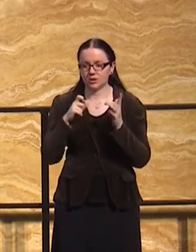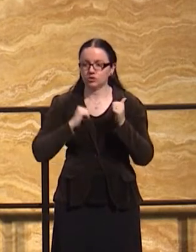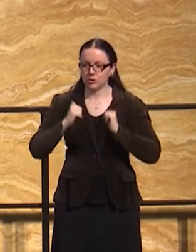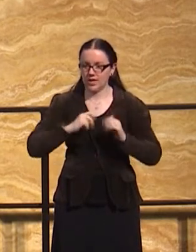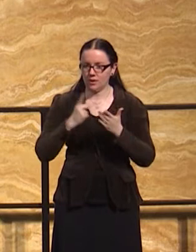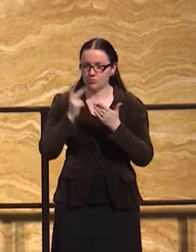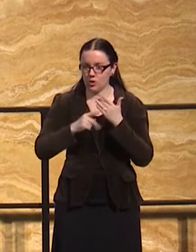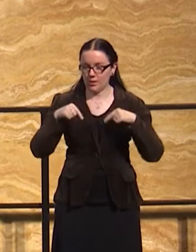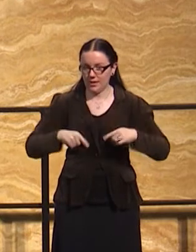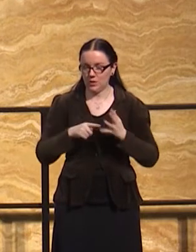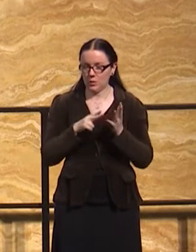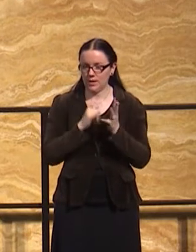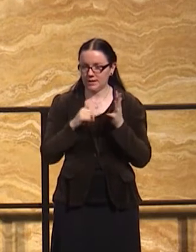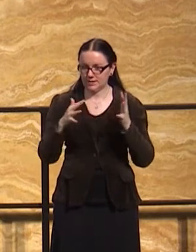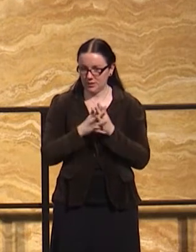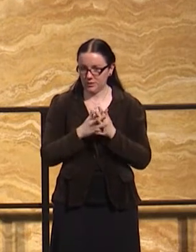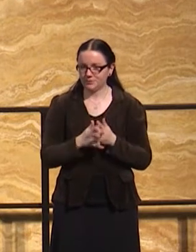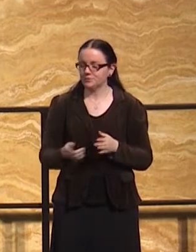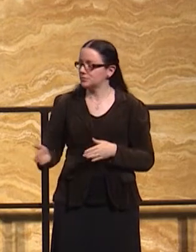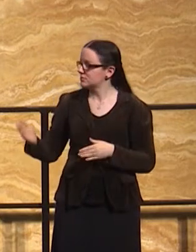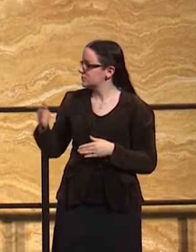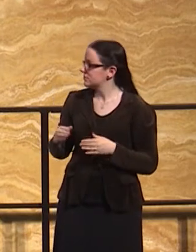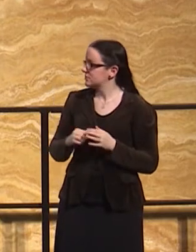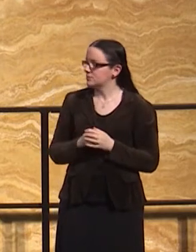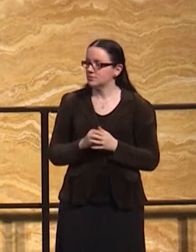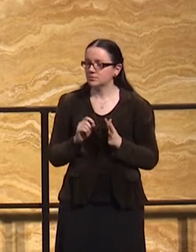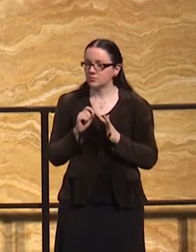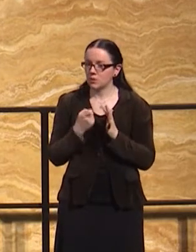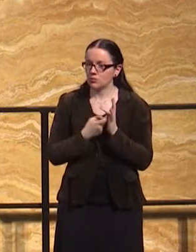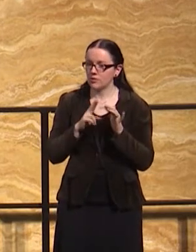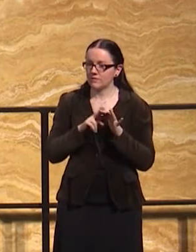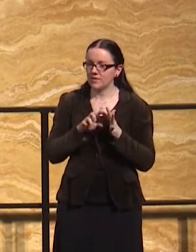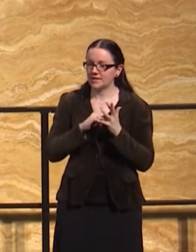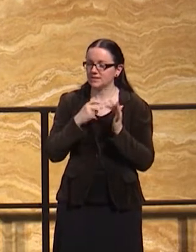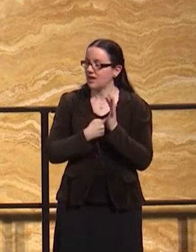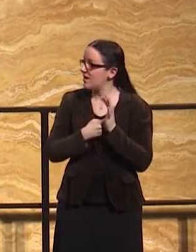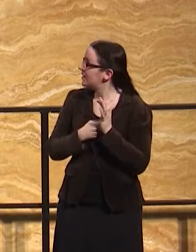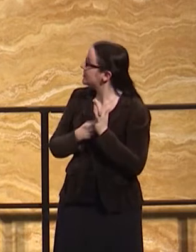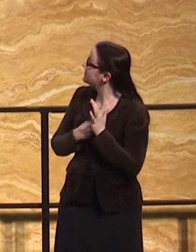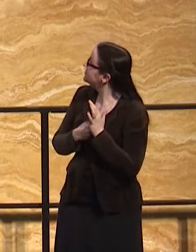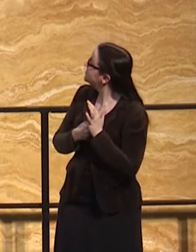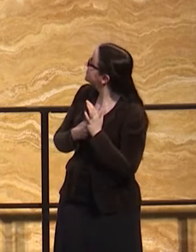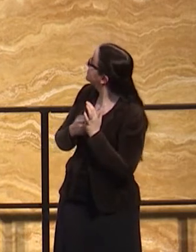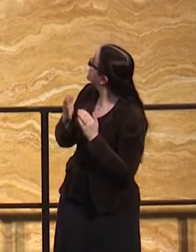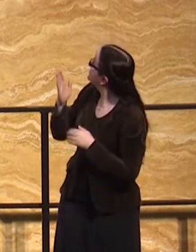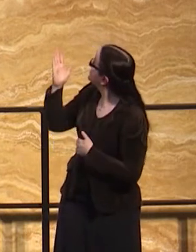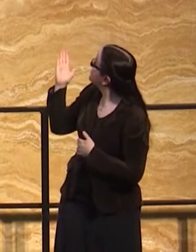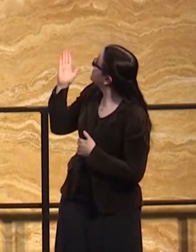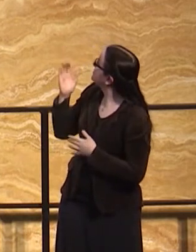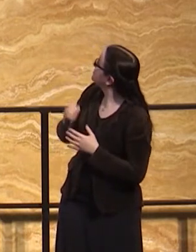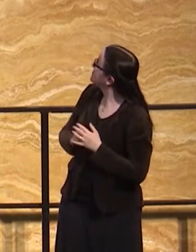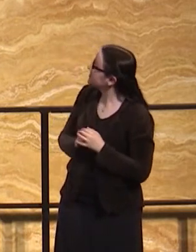Our second speaker is Professor Funmi Olonisakin, who is the Vice President and Vice